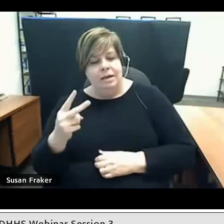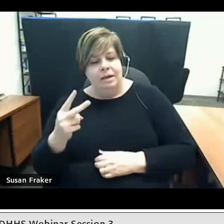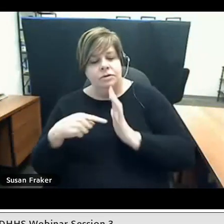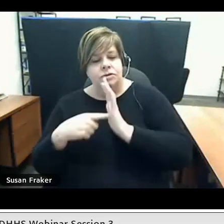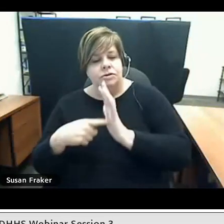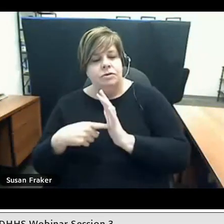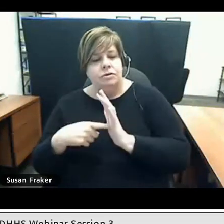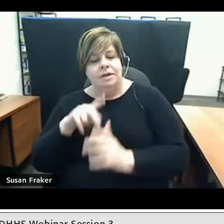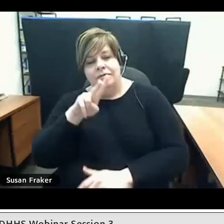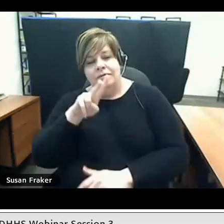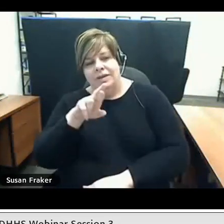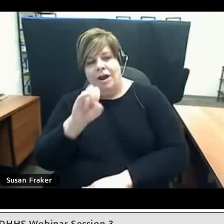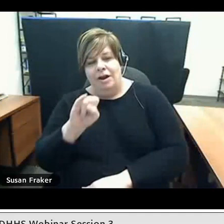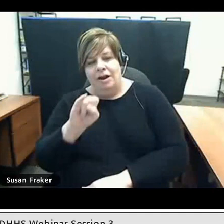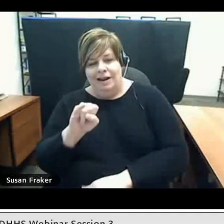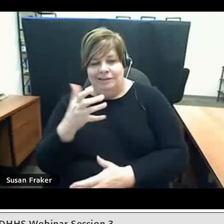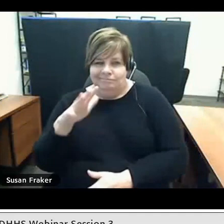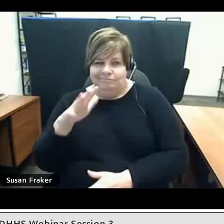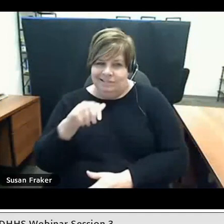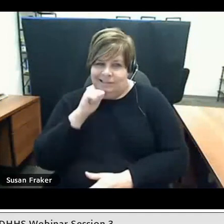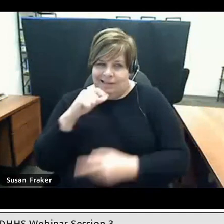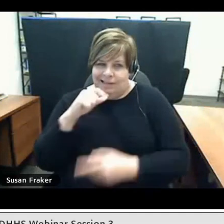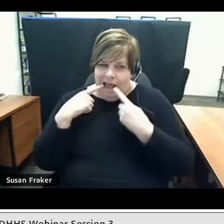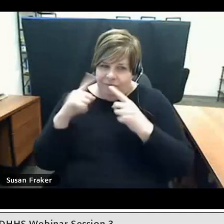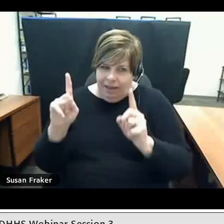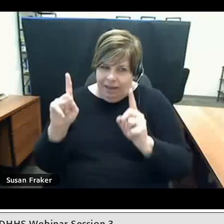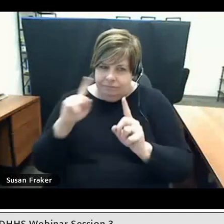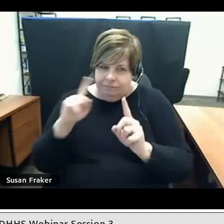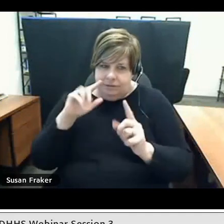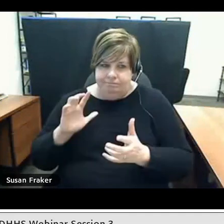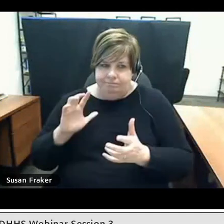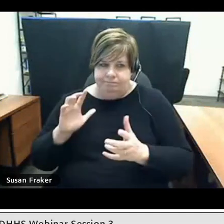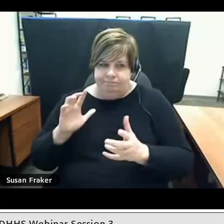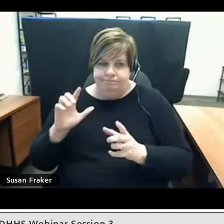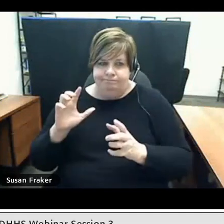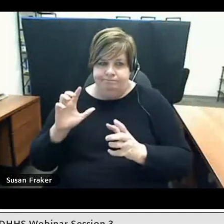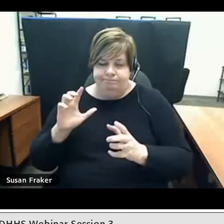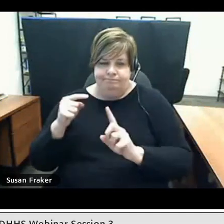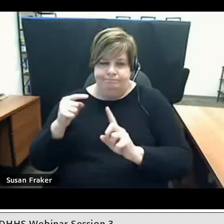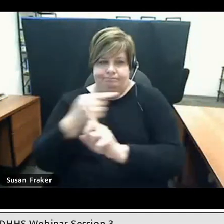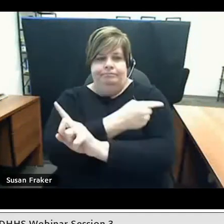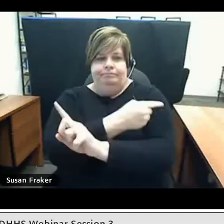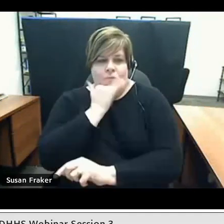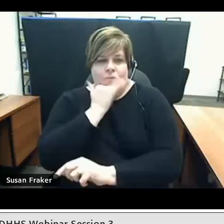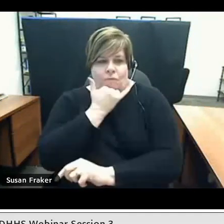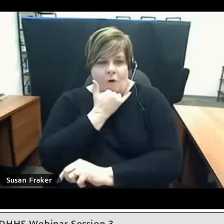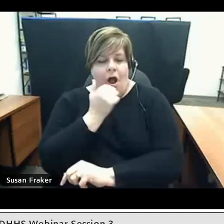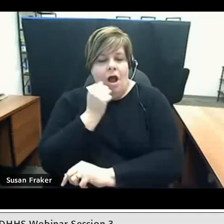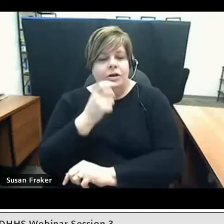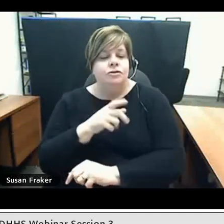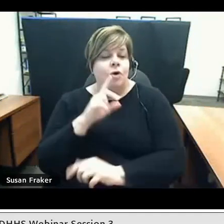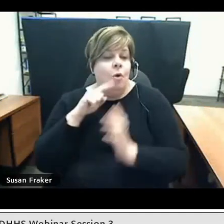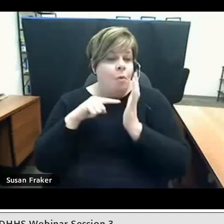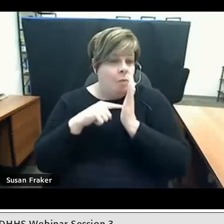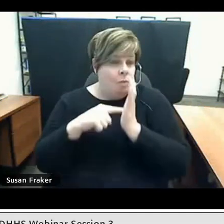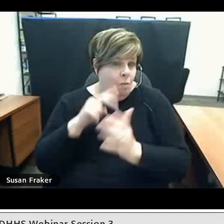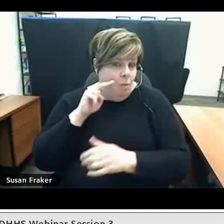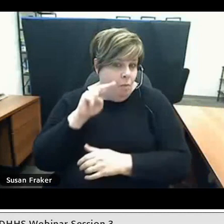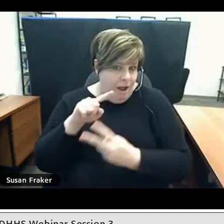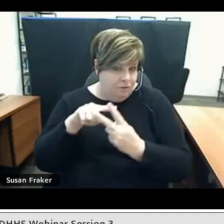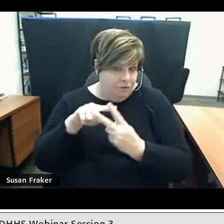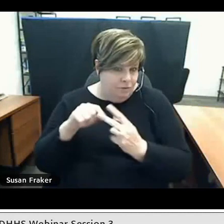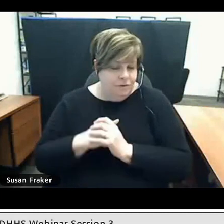how VRI can go wrong. So those are both good things to consider.